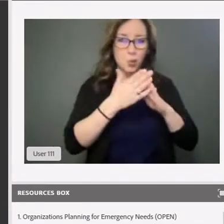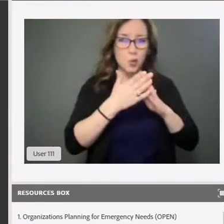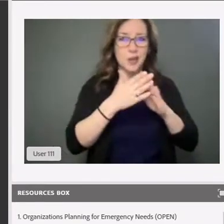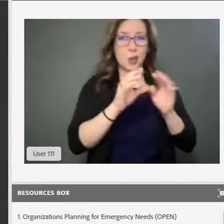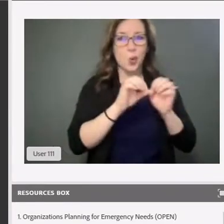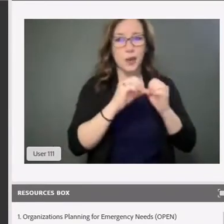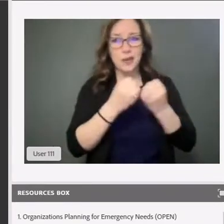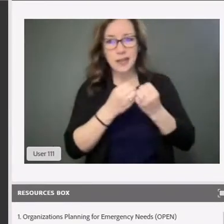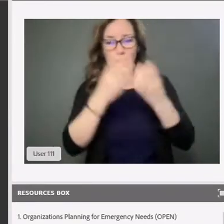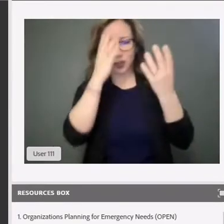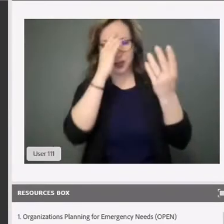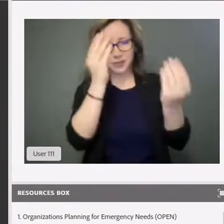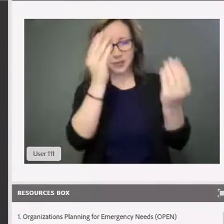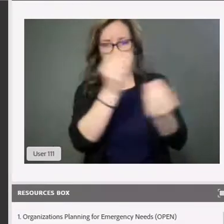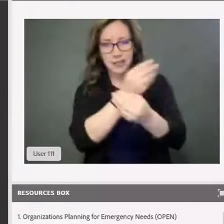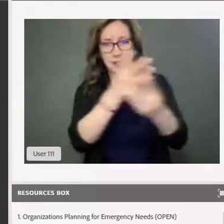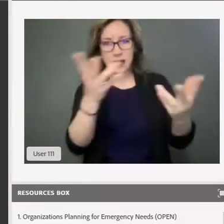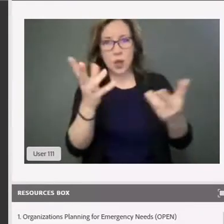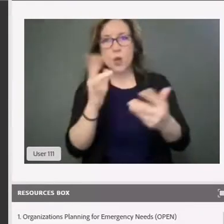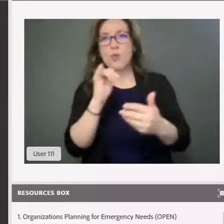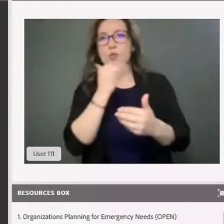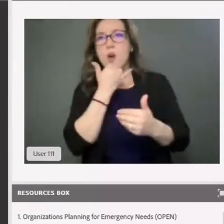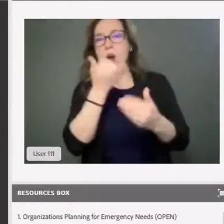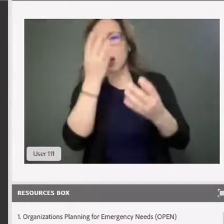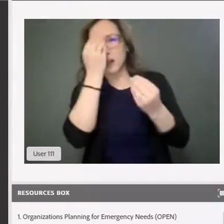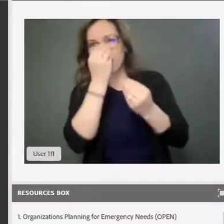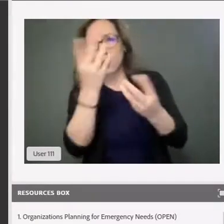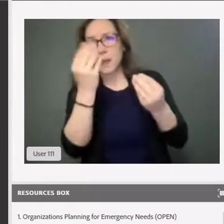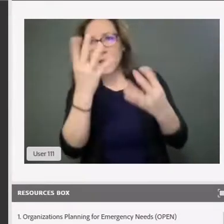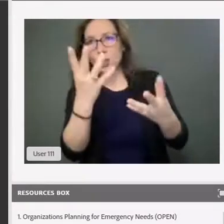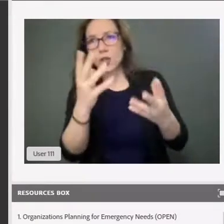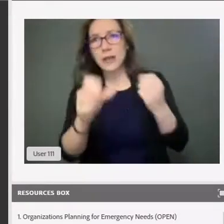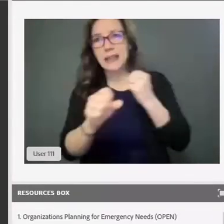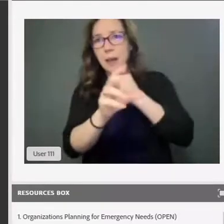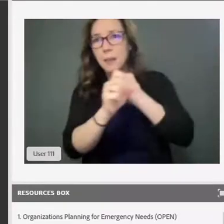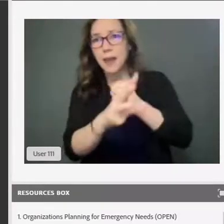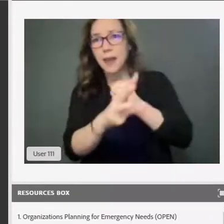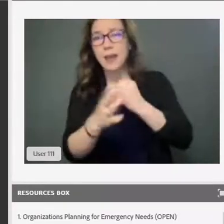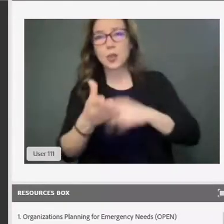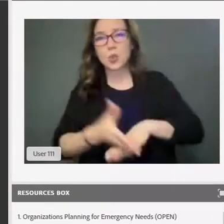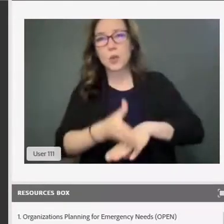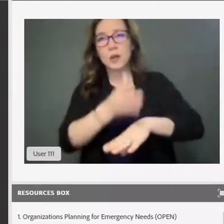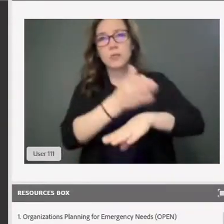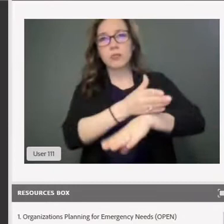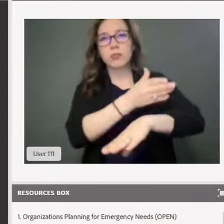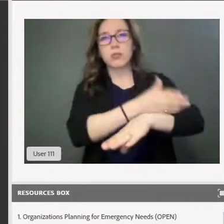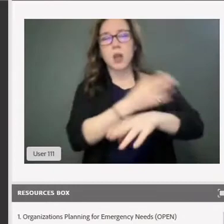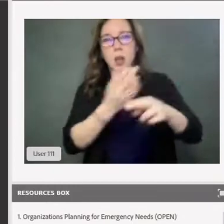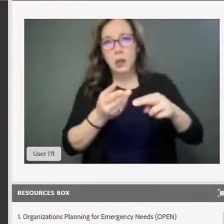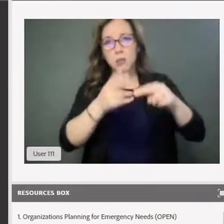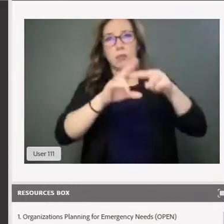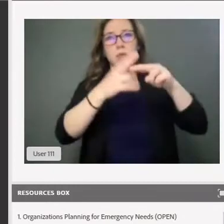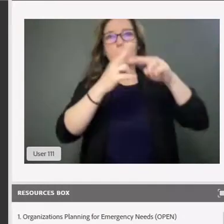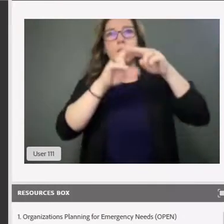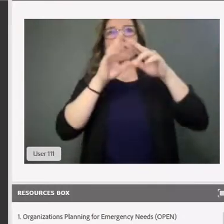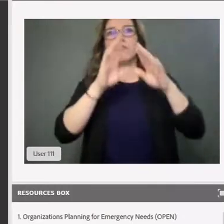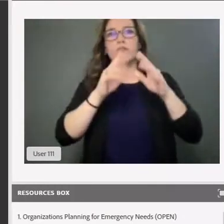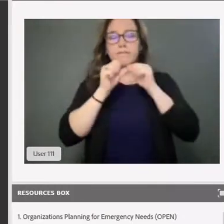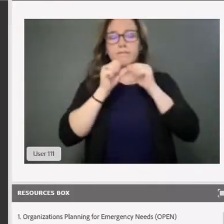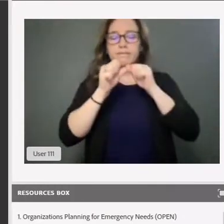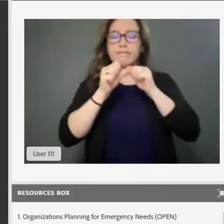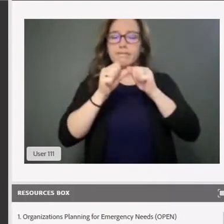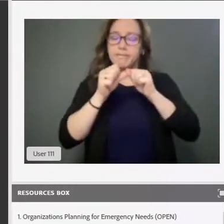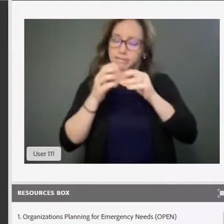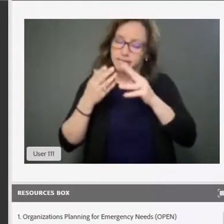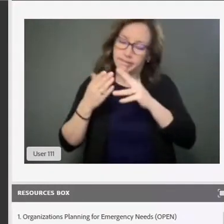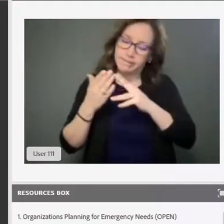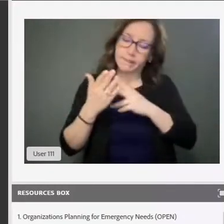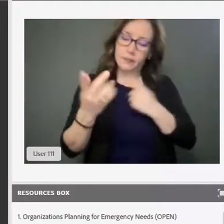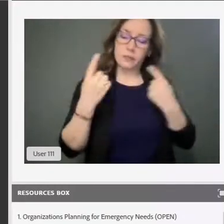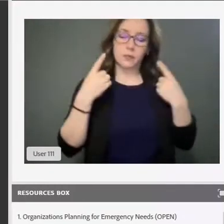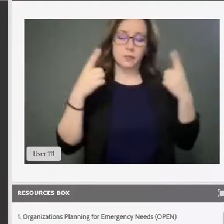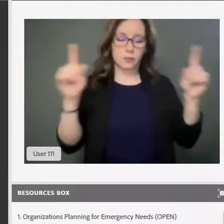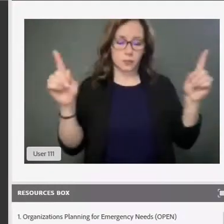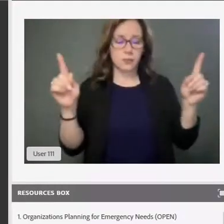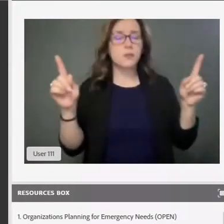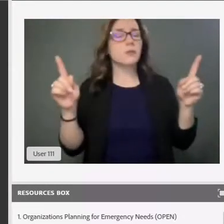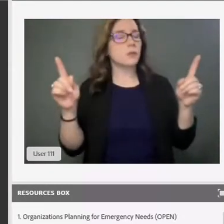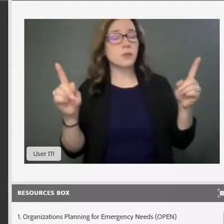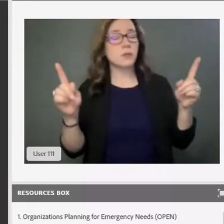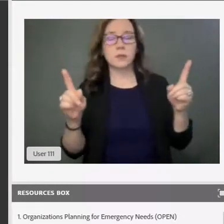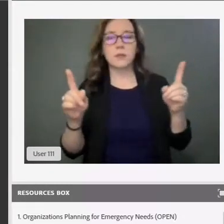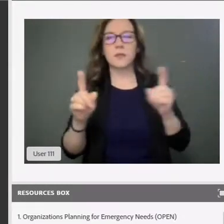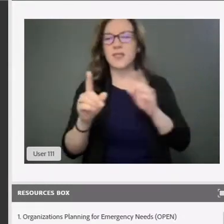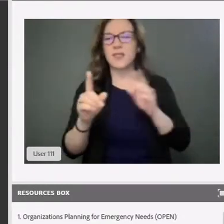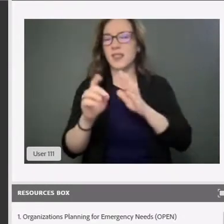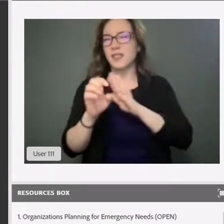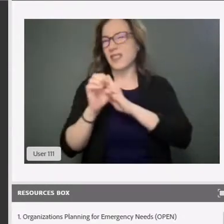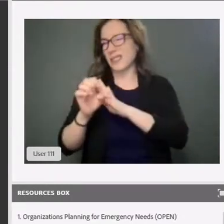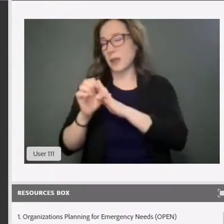on misinformation and disinformation campaigns to increase individual and community resilience. And these are just some of the examples. So folks, I just want to